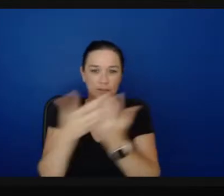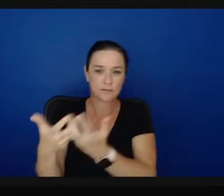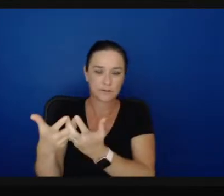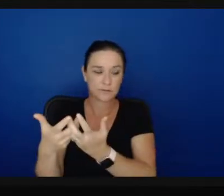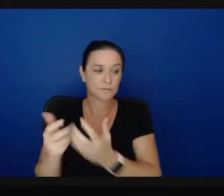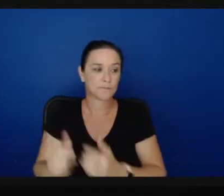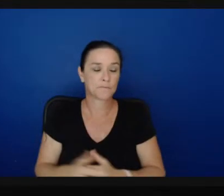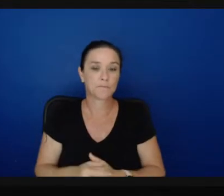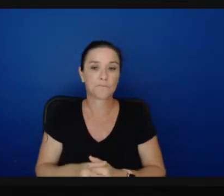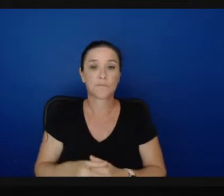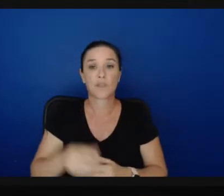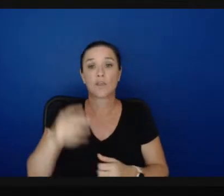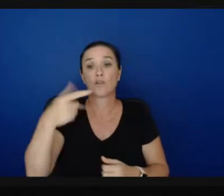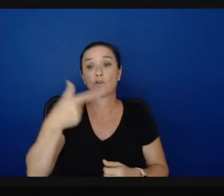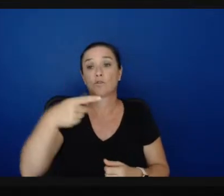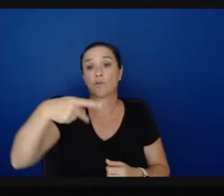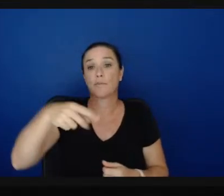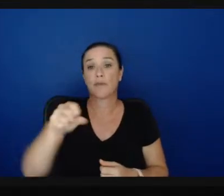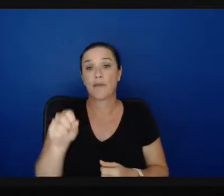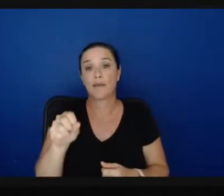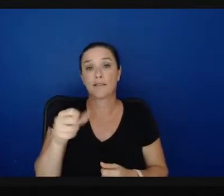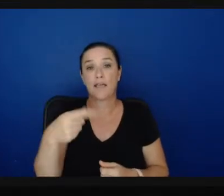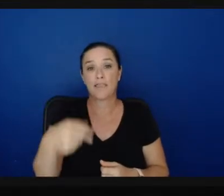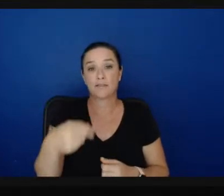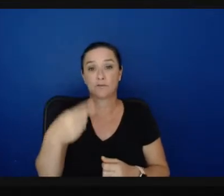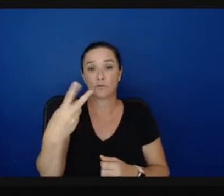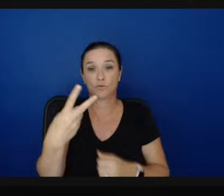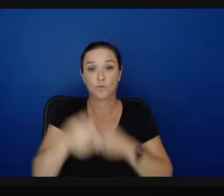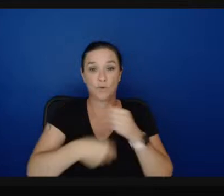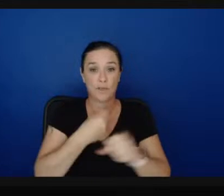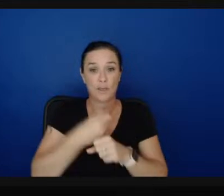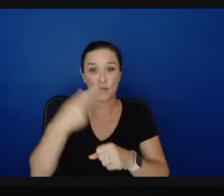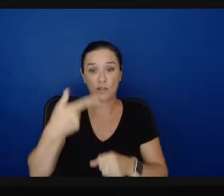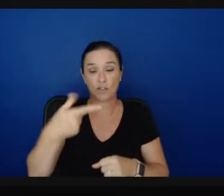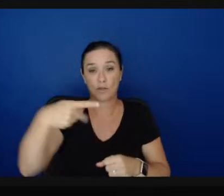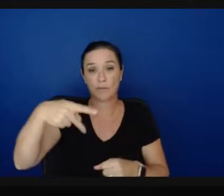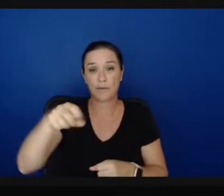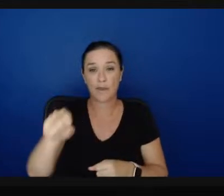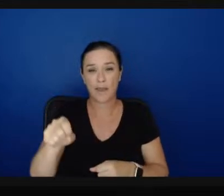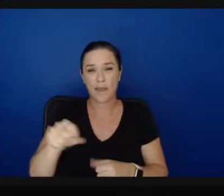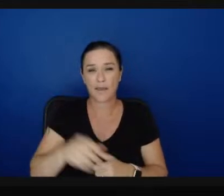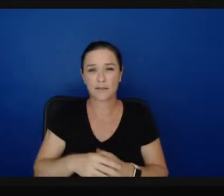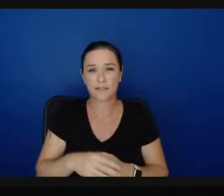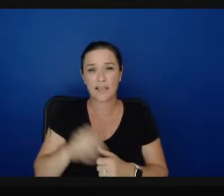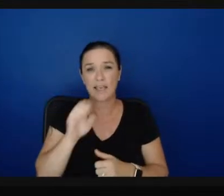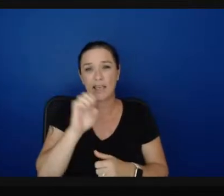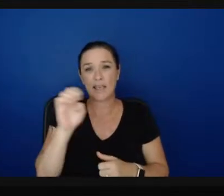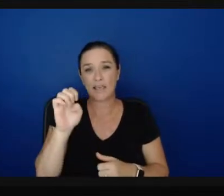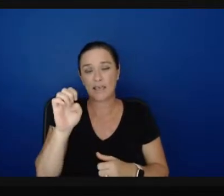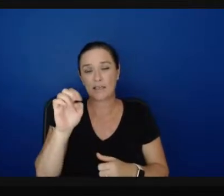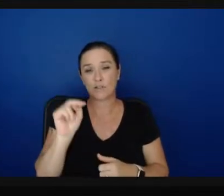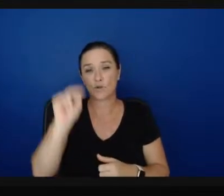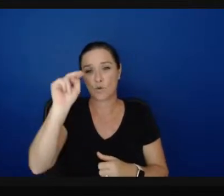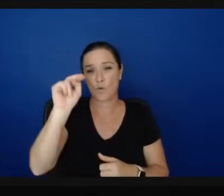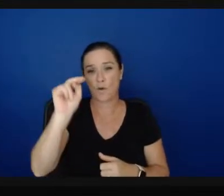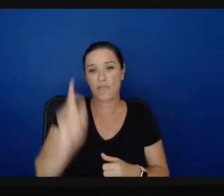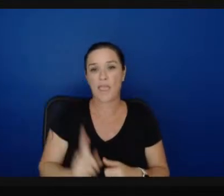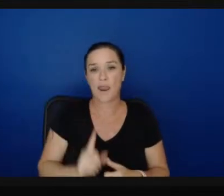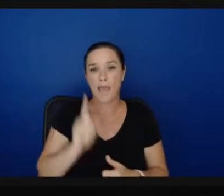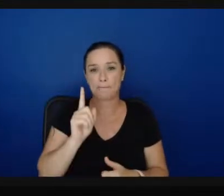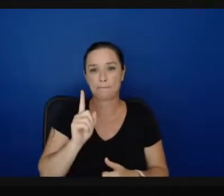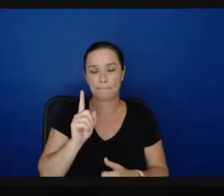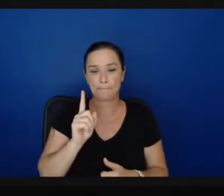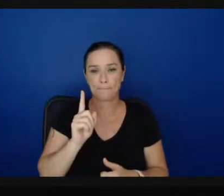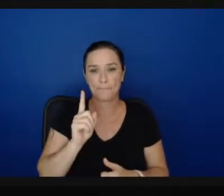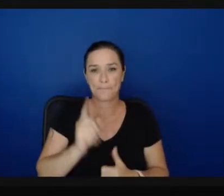So GPS at the summit, this is 2-year GPS, 3-component, east, north, and up.